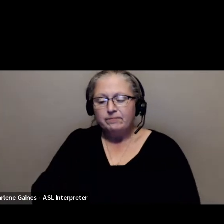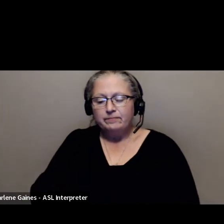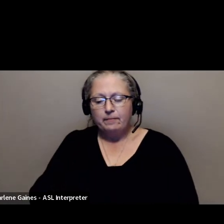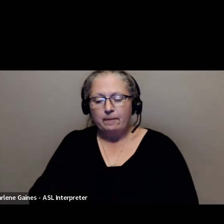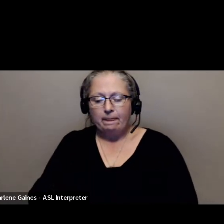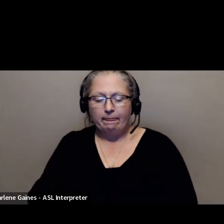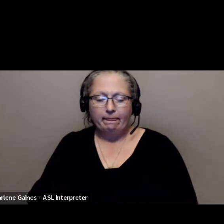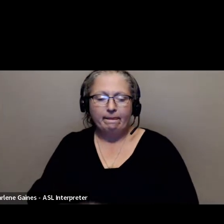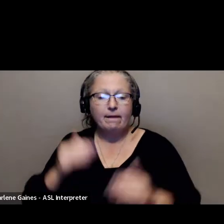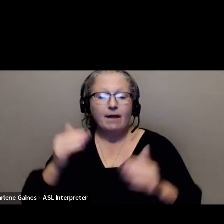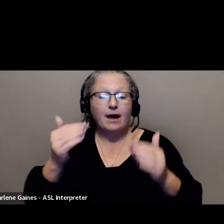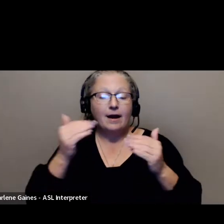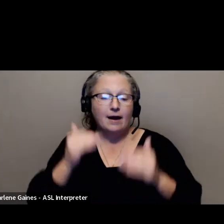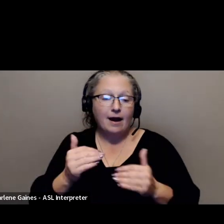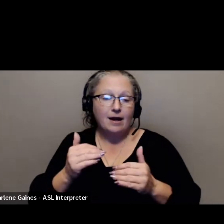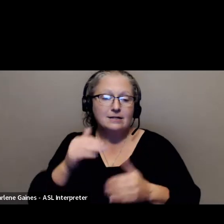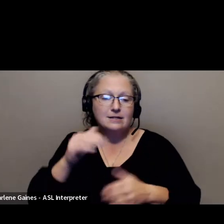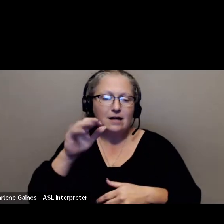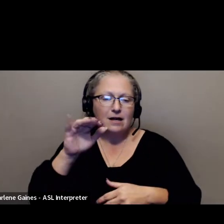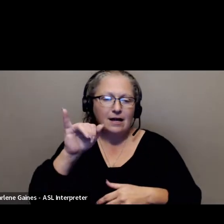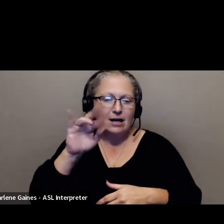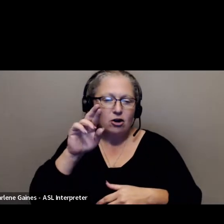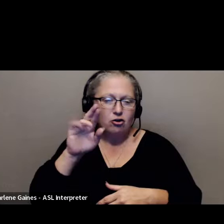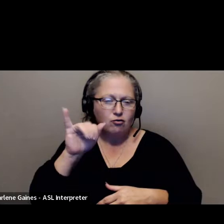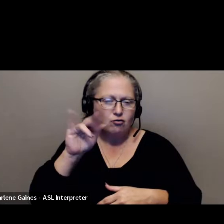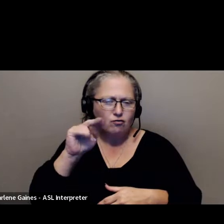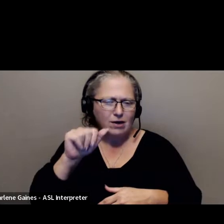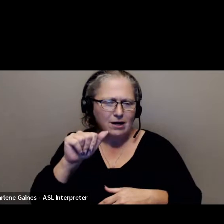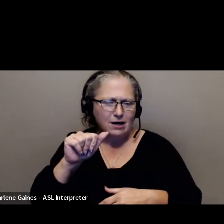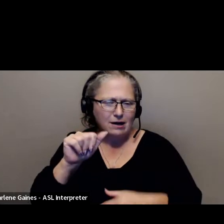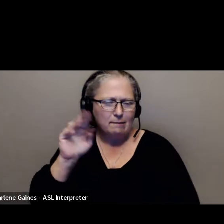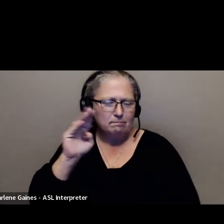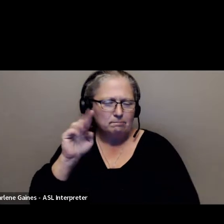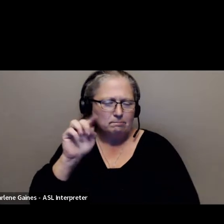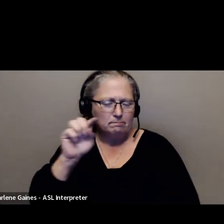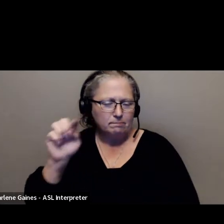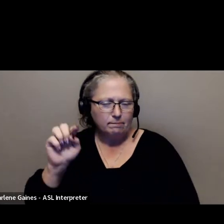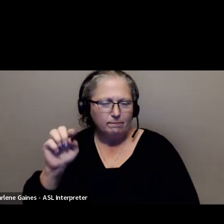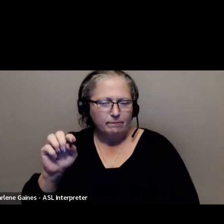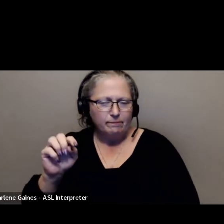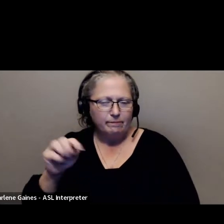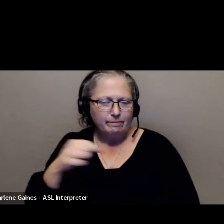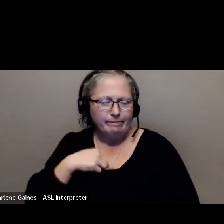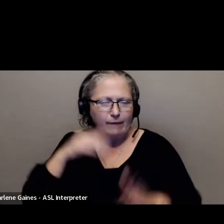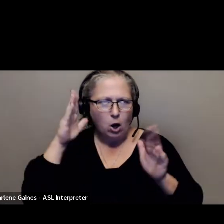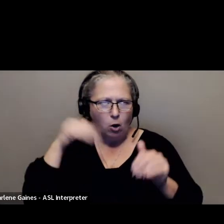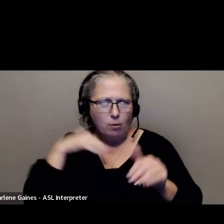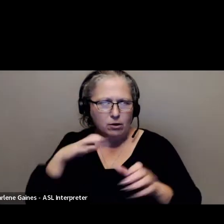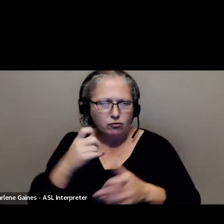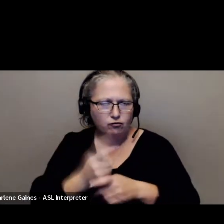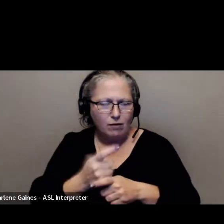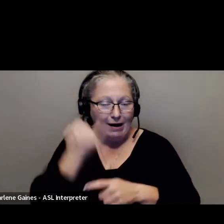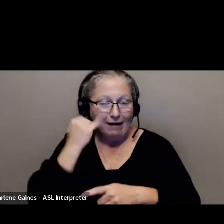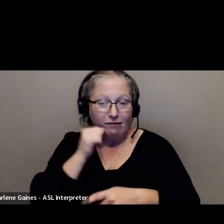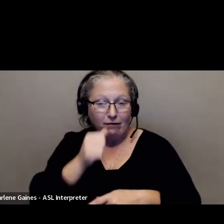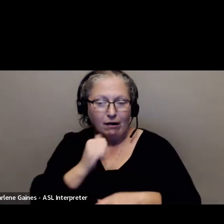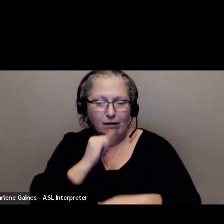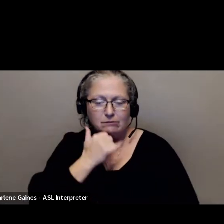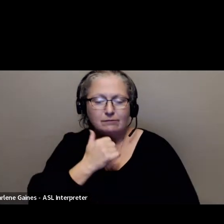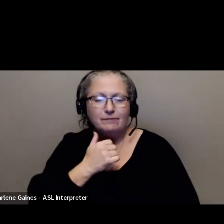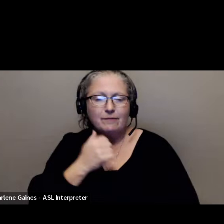The next speaker is Irina Belobrev. Again, I hope I got that right. If I didn't, please correct me.